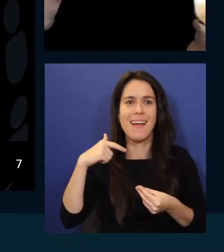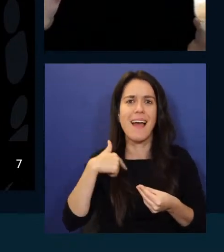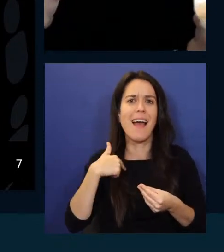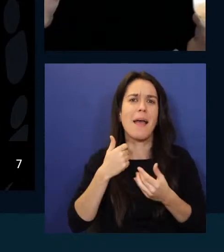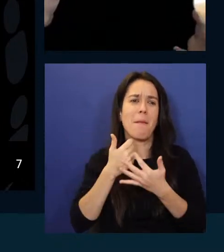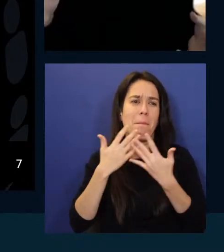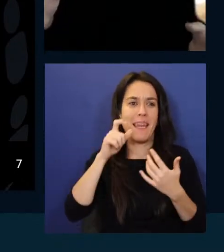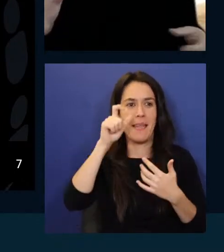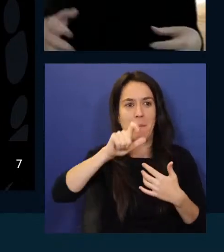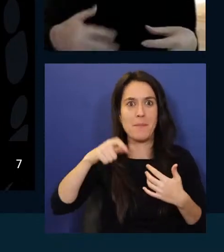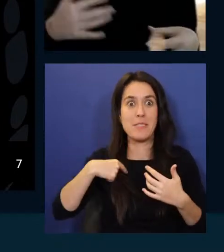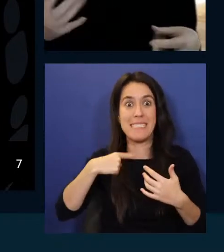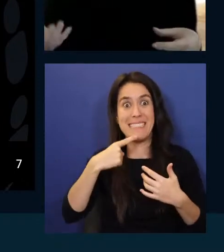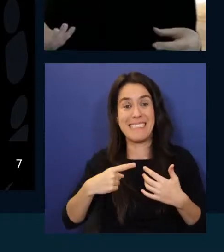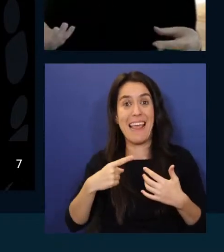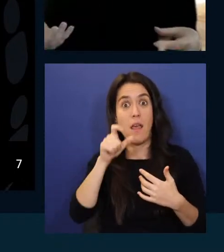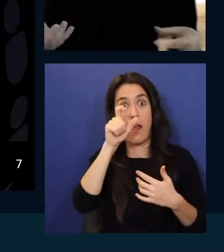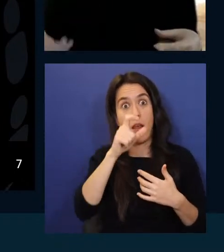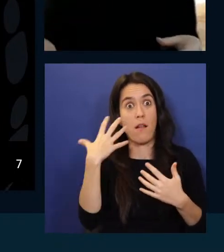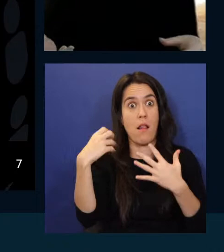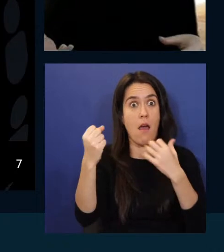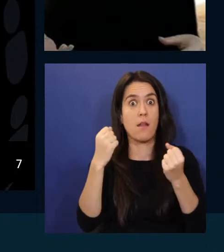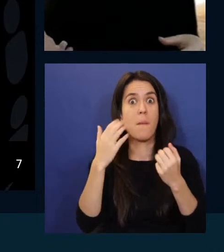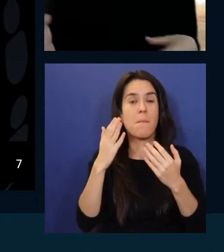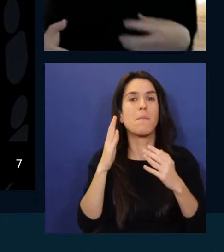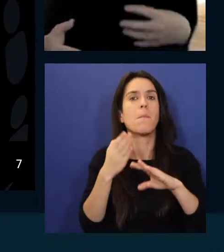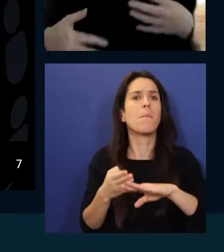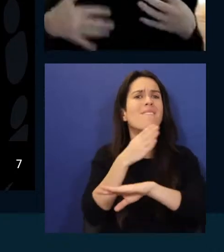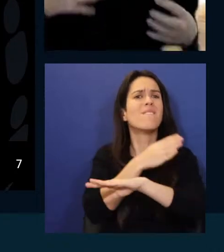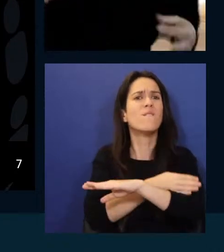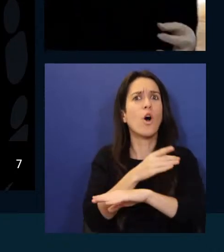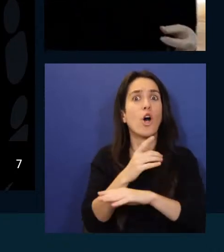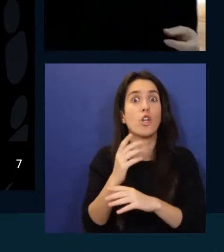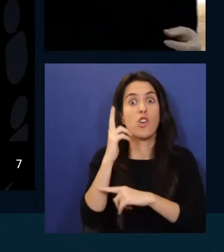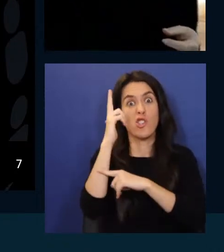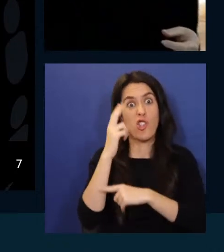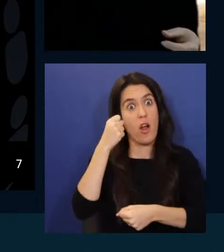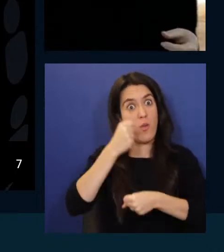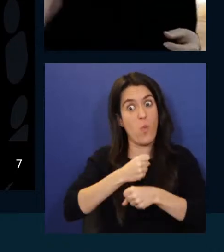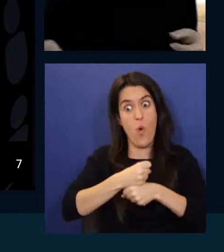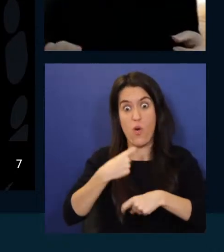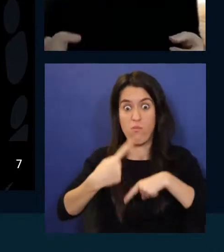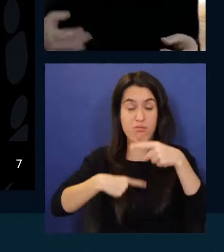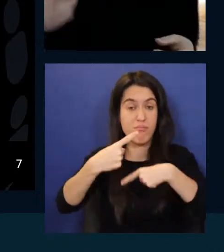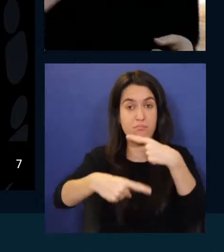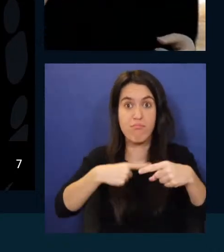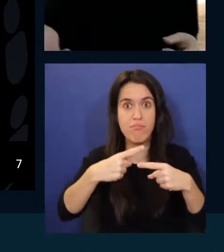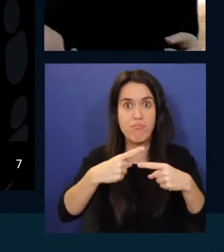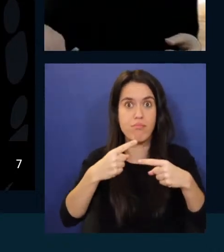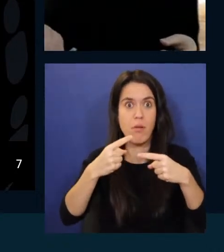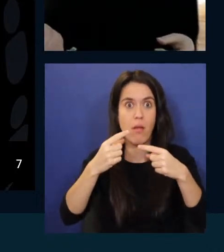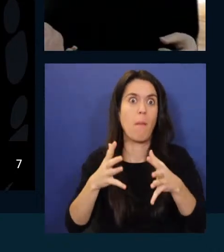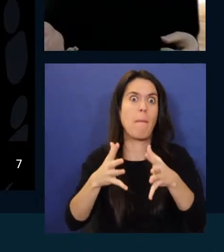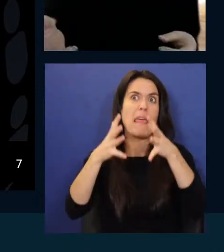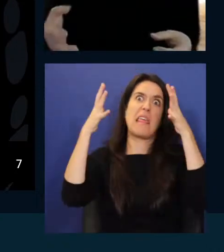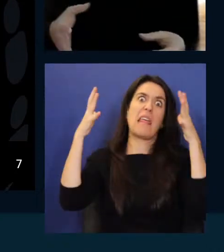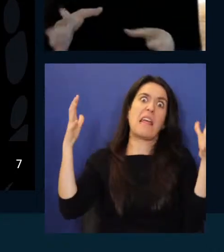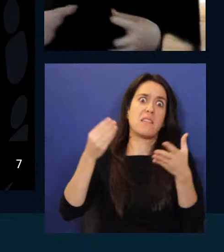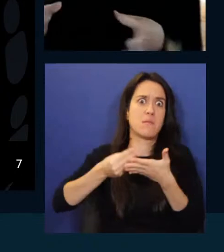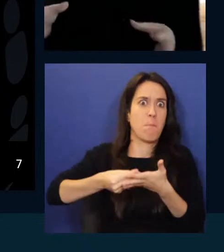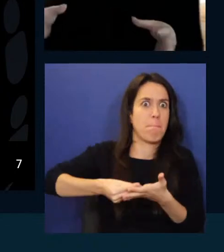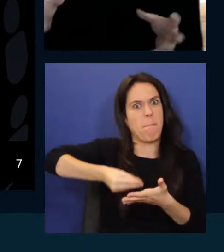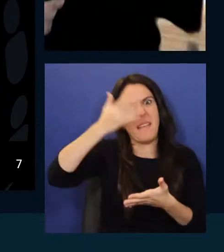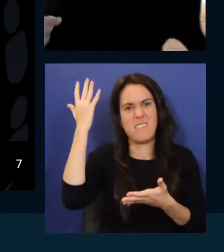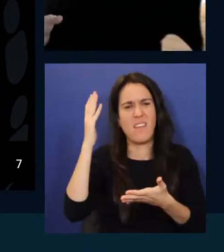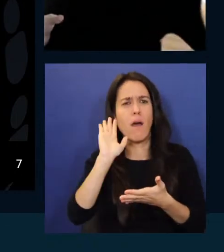my clients. So before you kind of start working on something big and expensive,